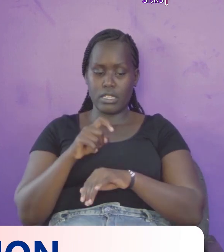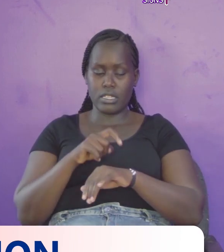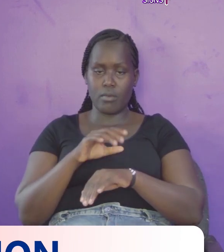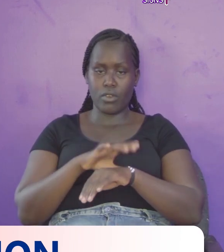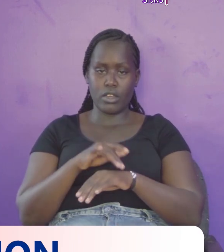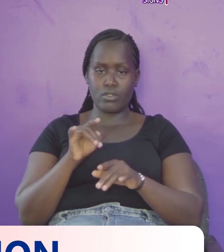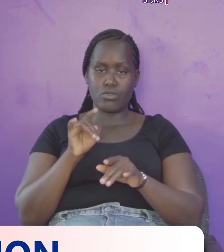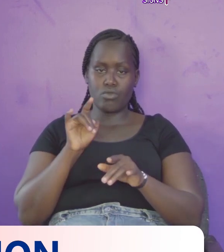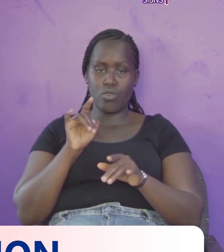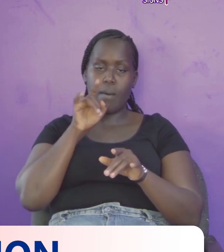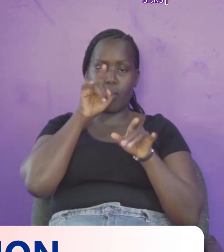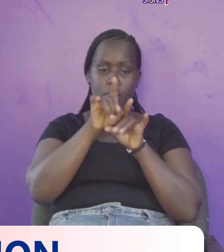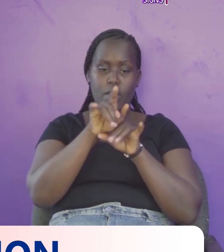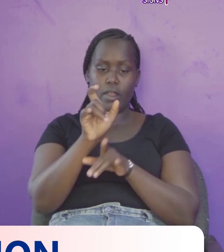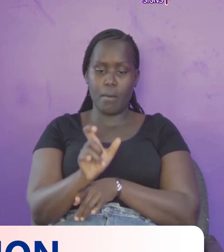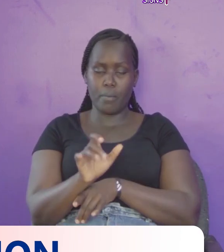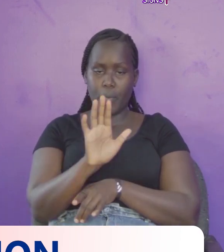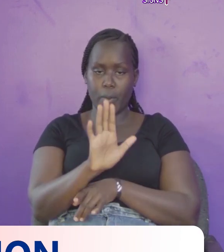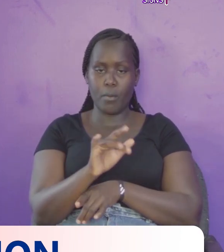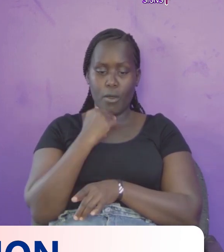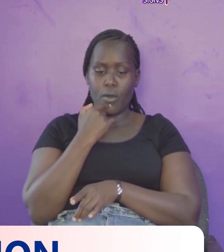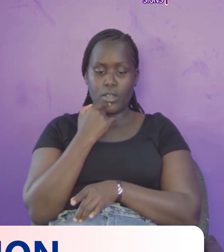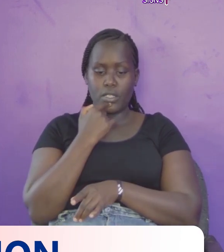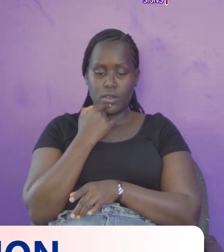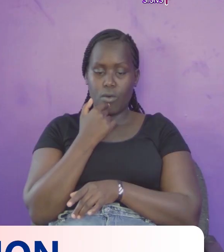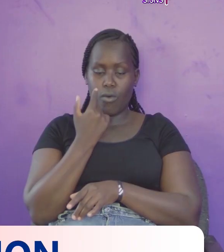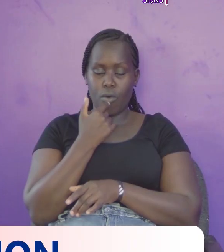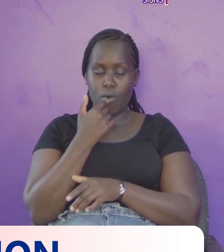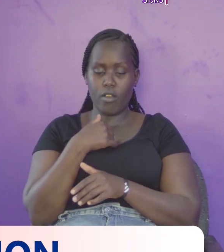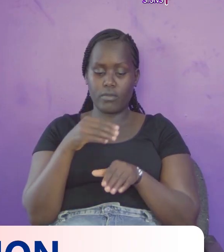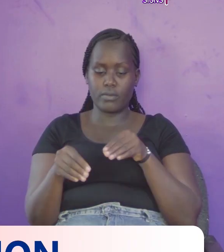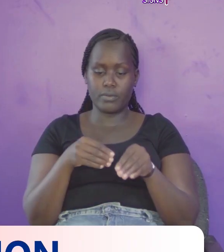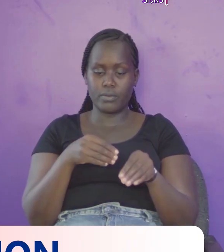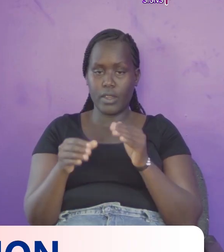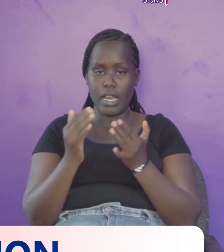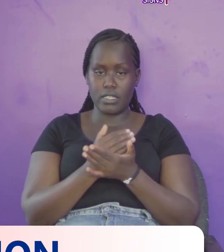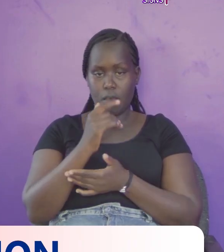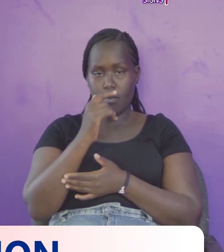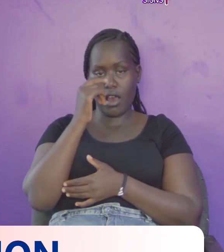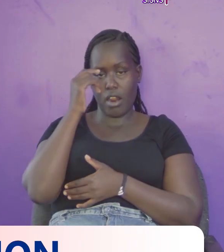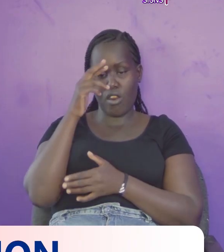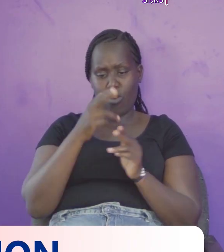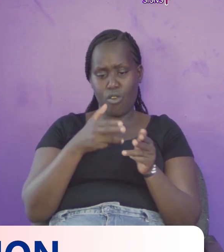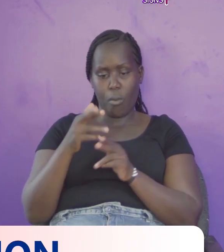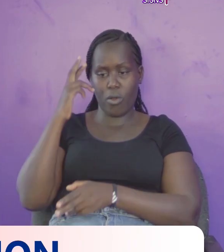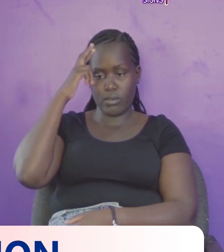is a person with disability, just be kind. Some of these things are common sense. Some of these things are just